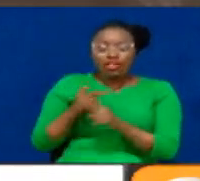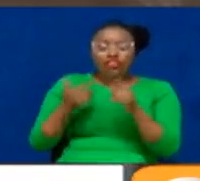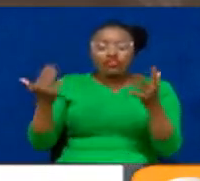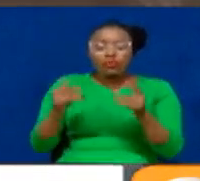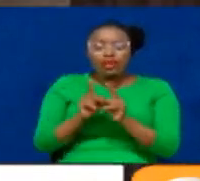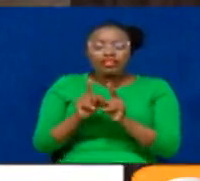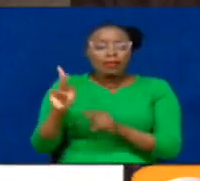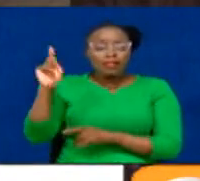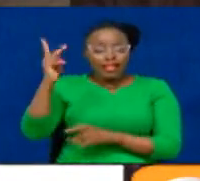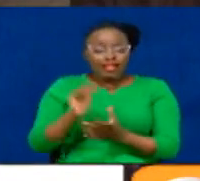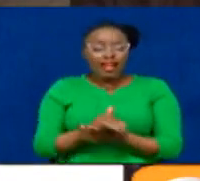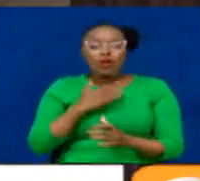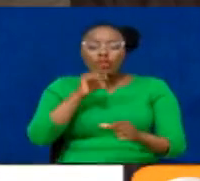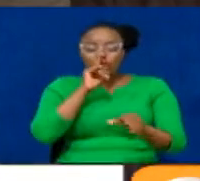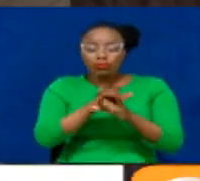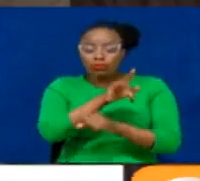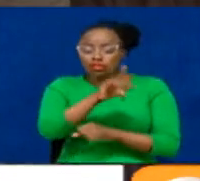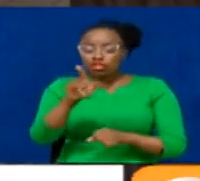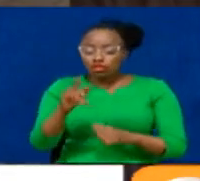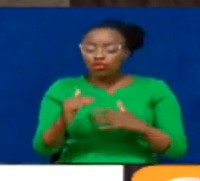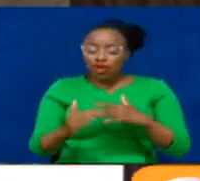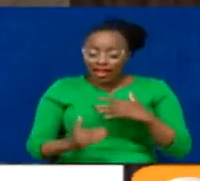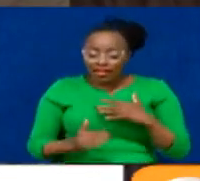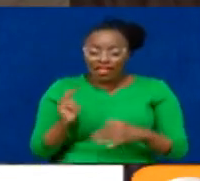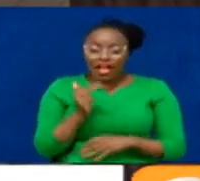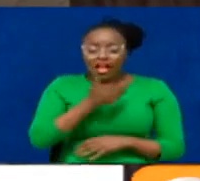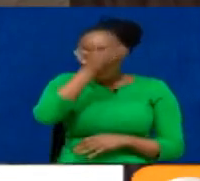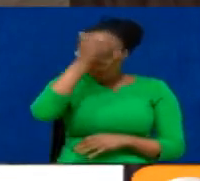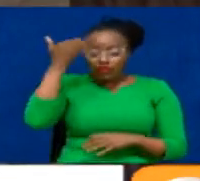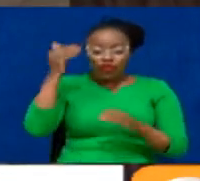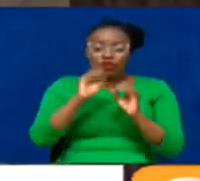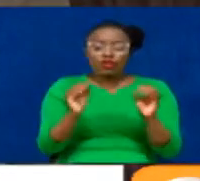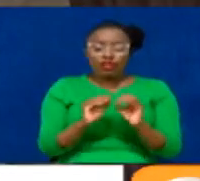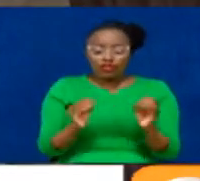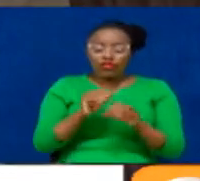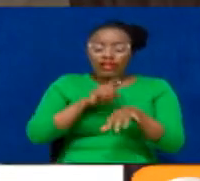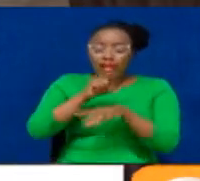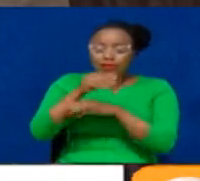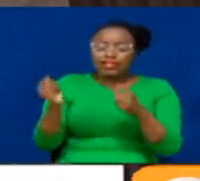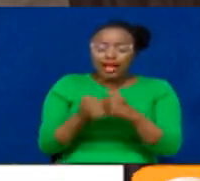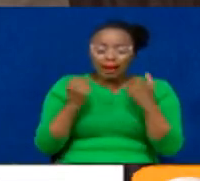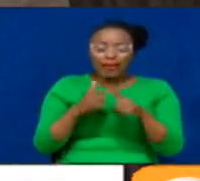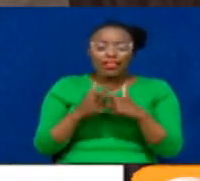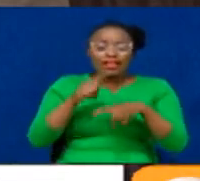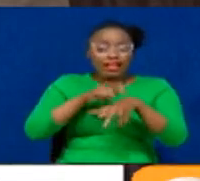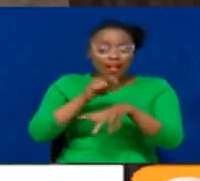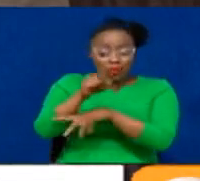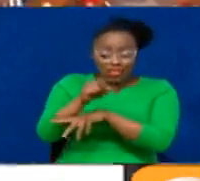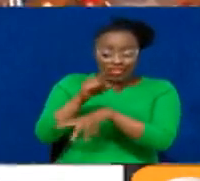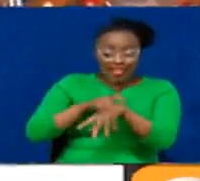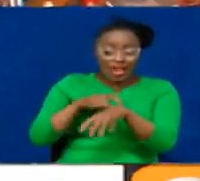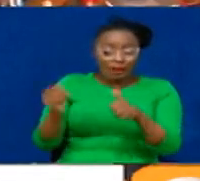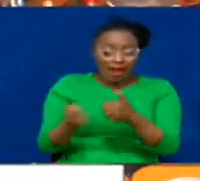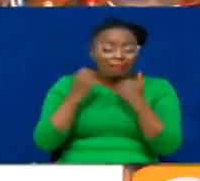wapi kama Kenya. We want to assure you, Your Excellency, we have not forgotten. And when that time comes, wakati huo,